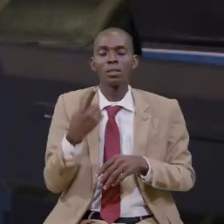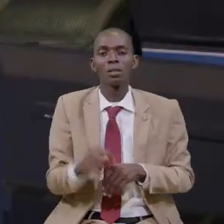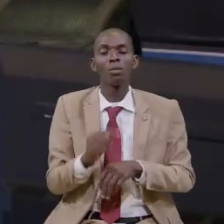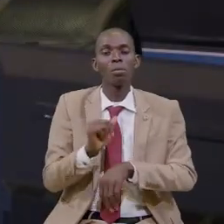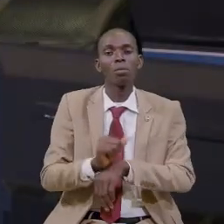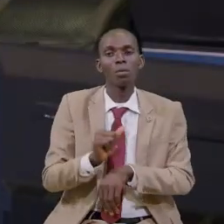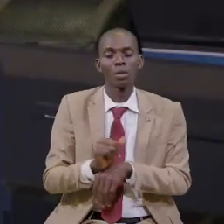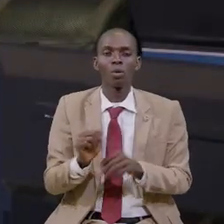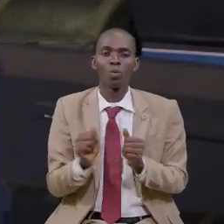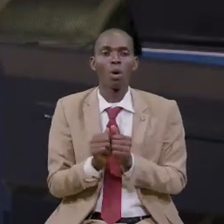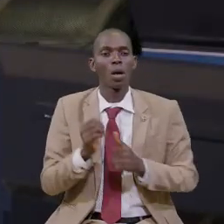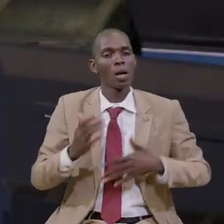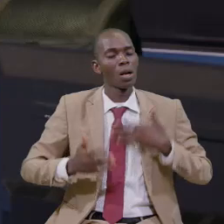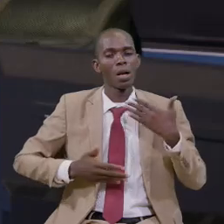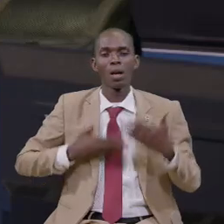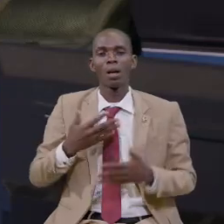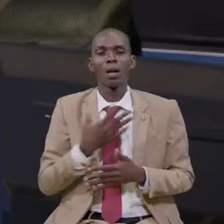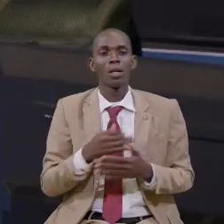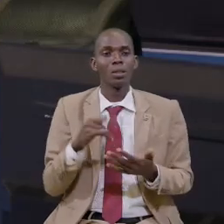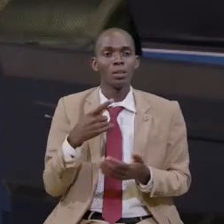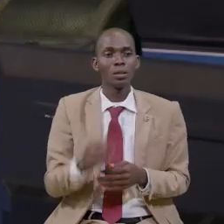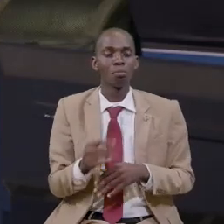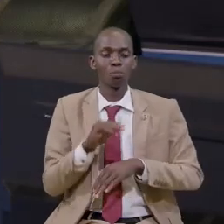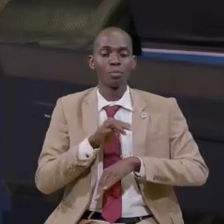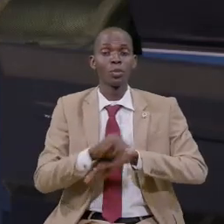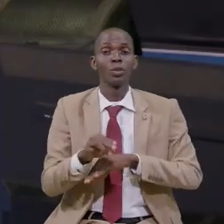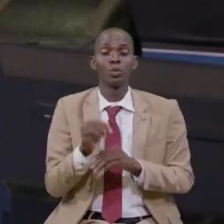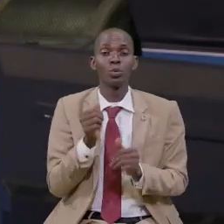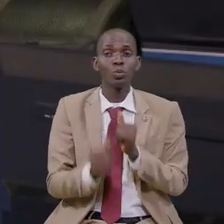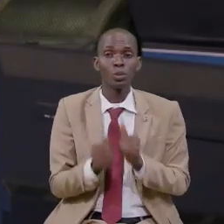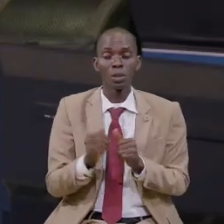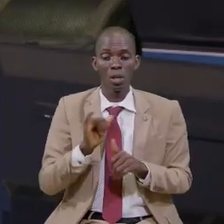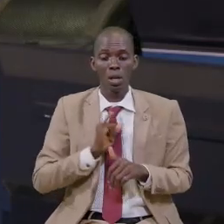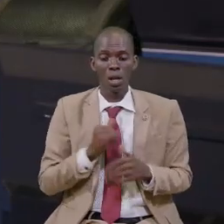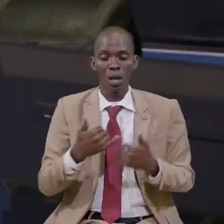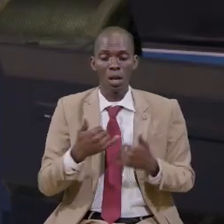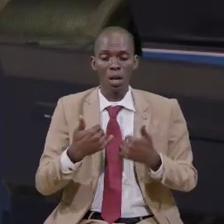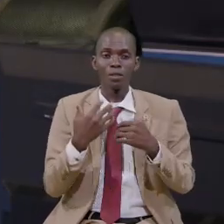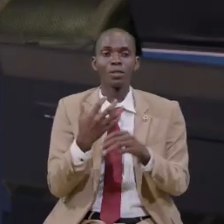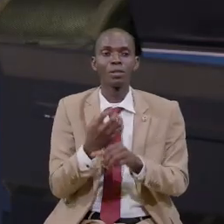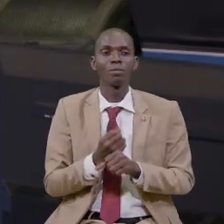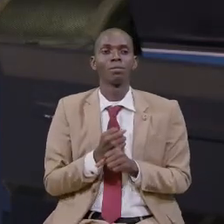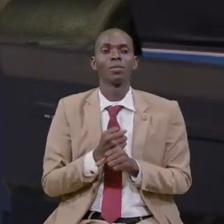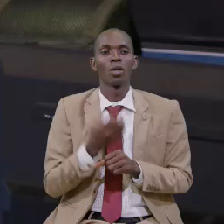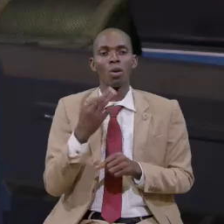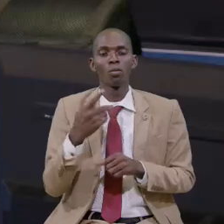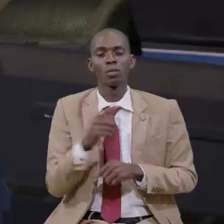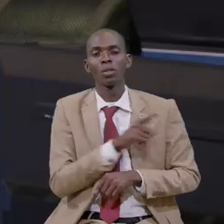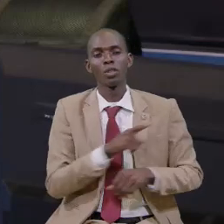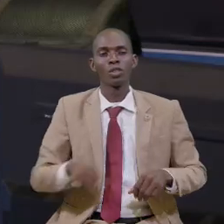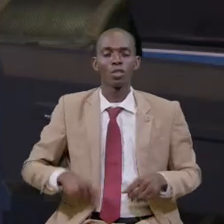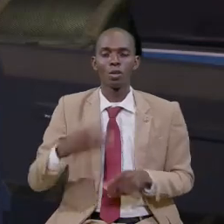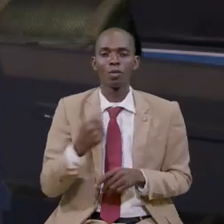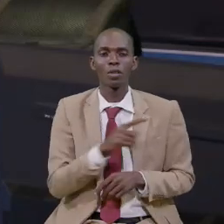joy, and the ministry which I have received of the Lord